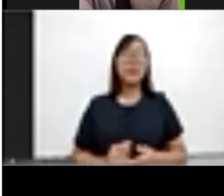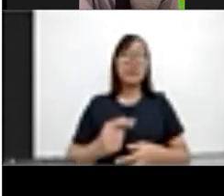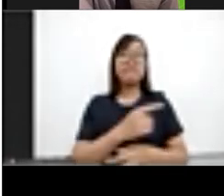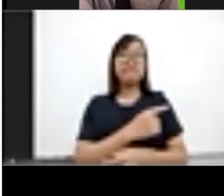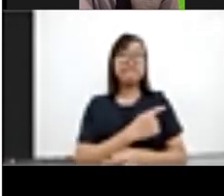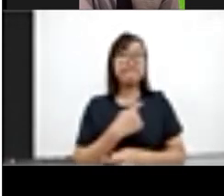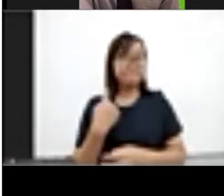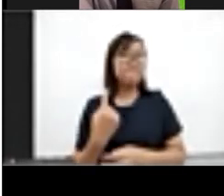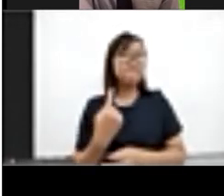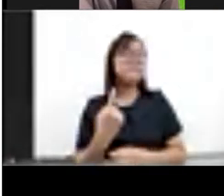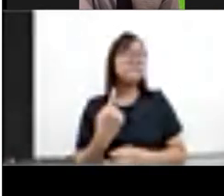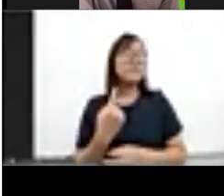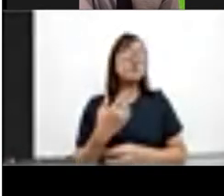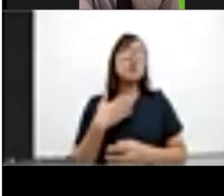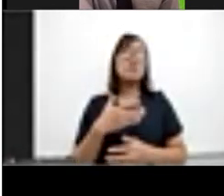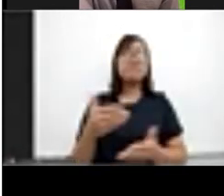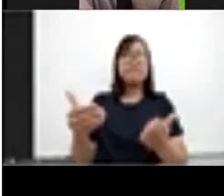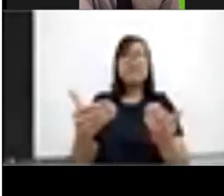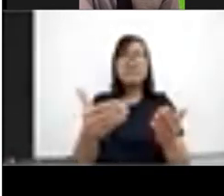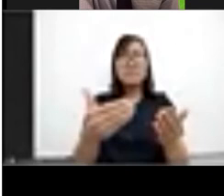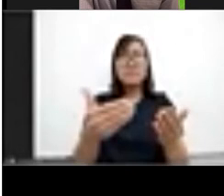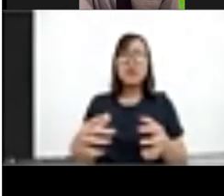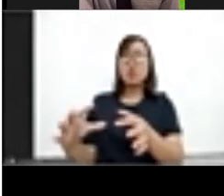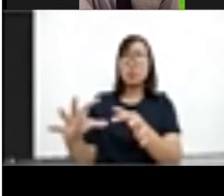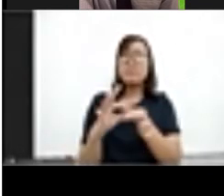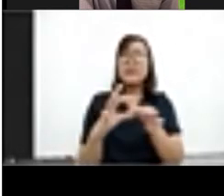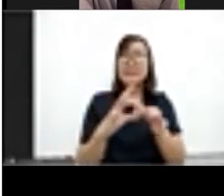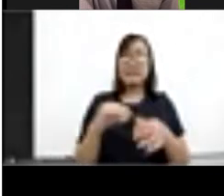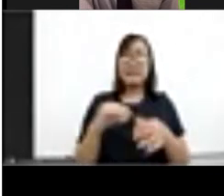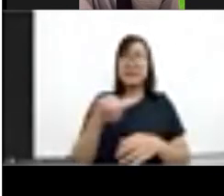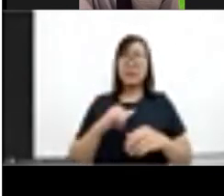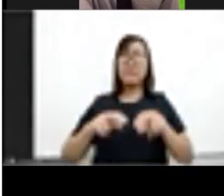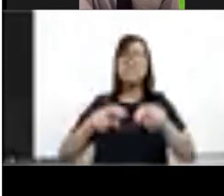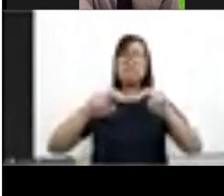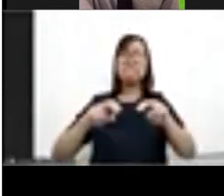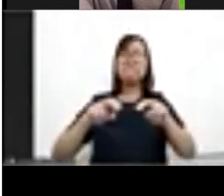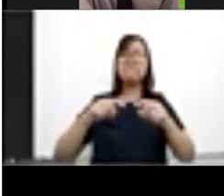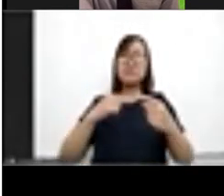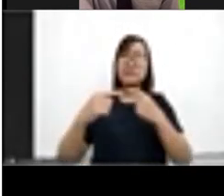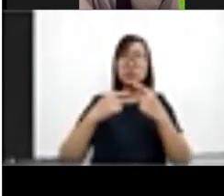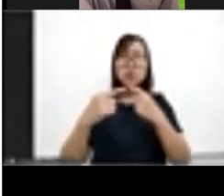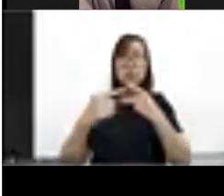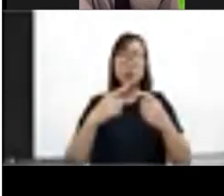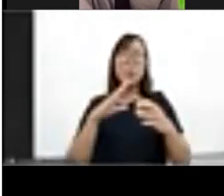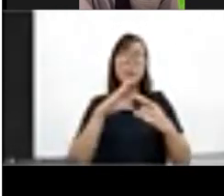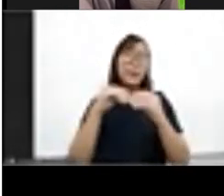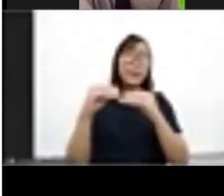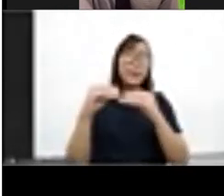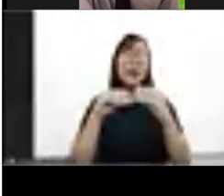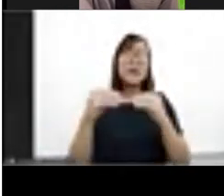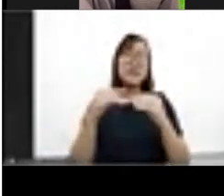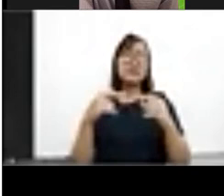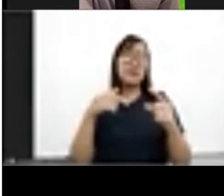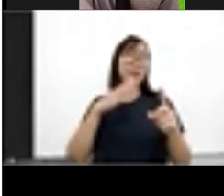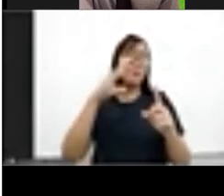online shipments home sweet home stay